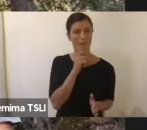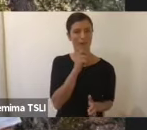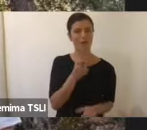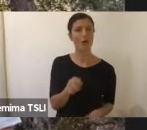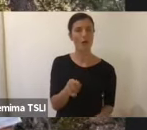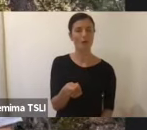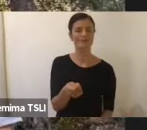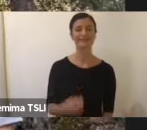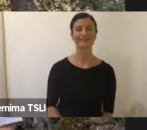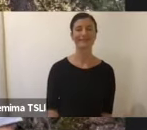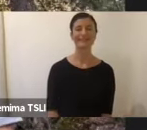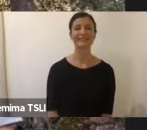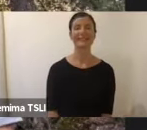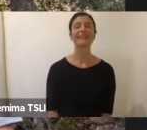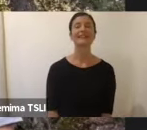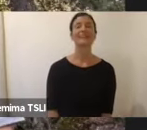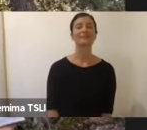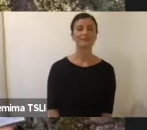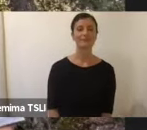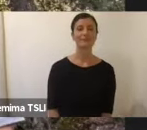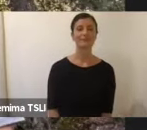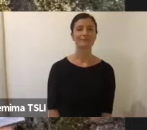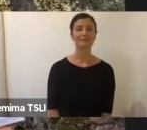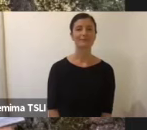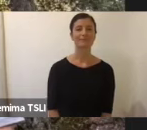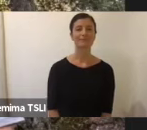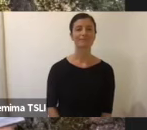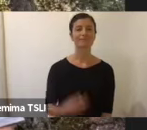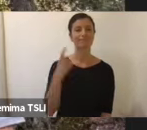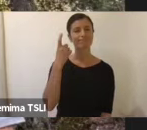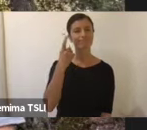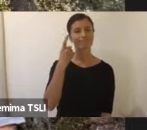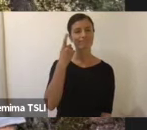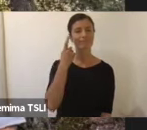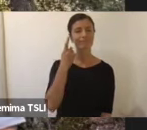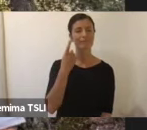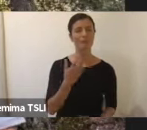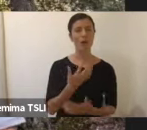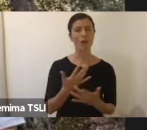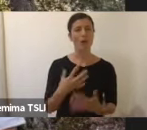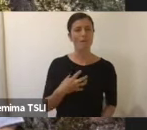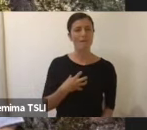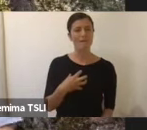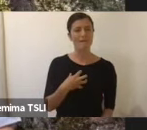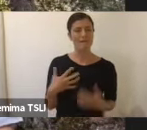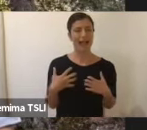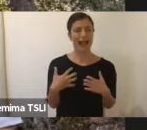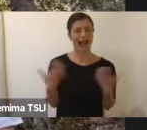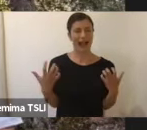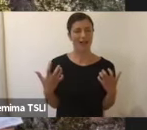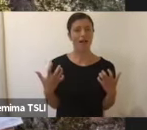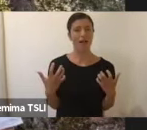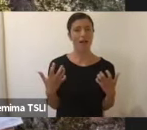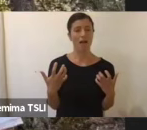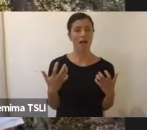so there's a lot of fear uh and anger and there's a lot of appropriate